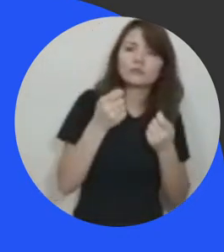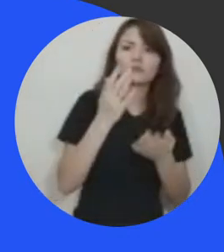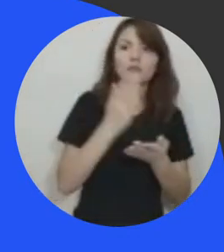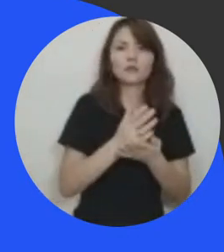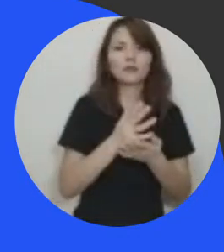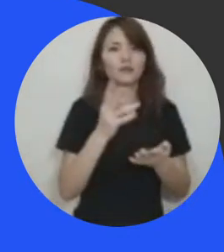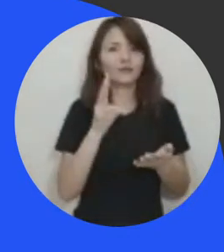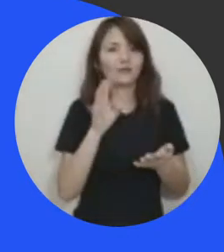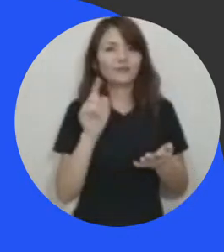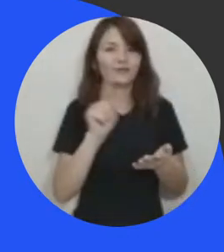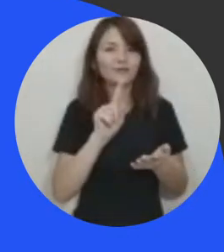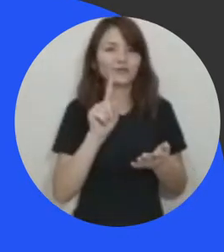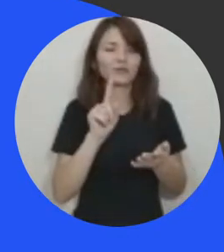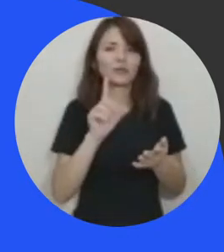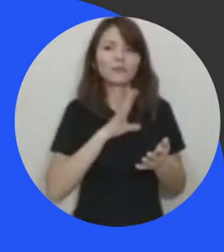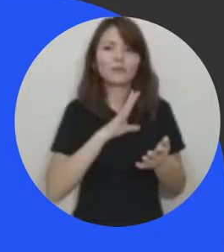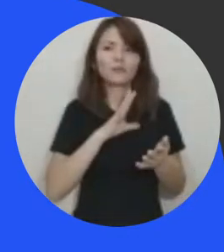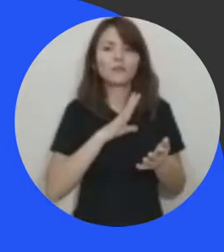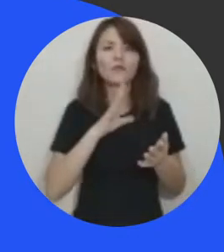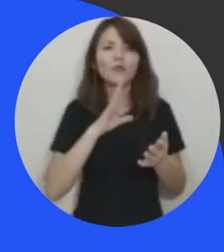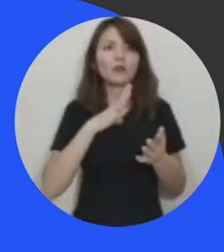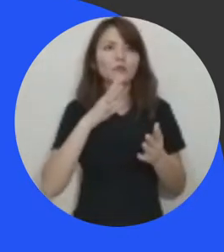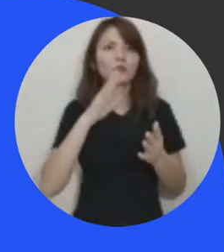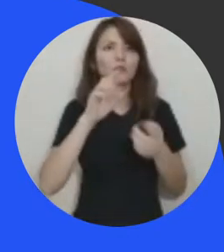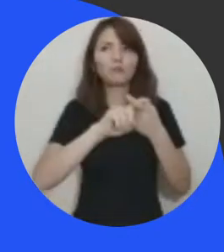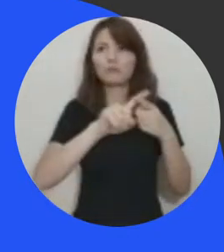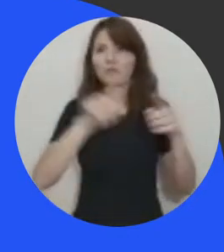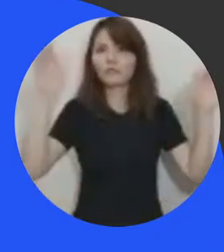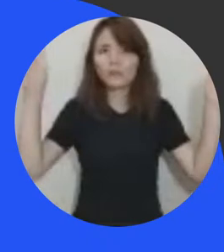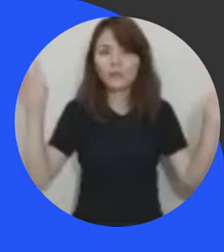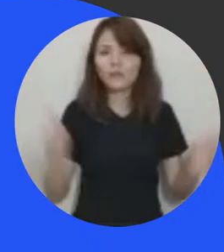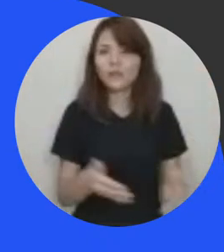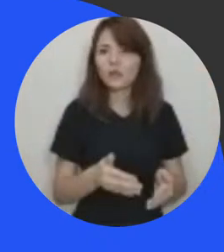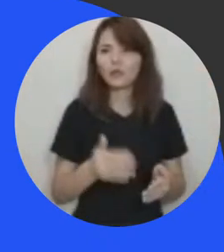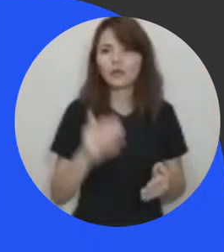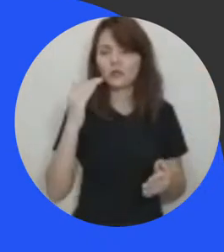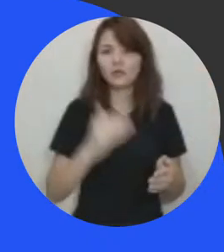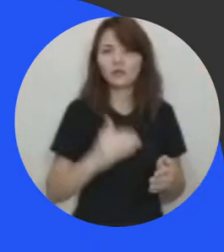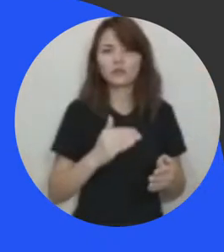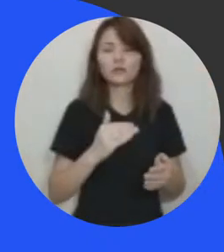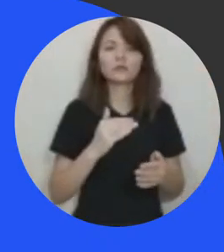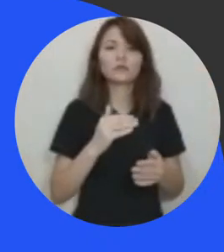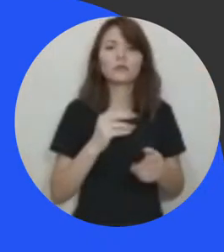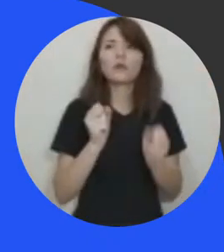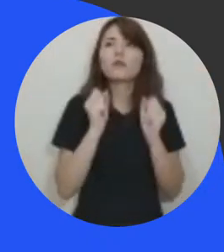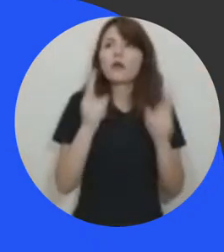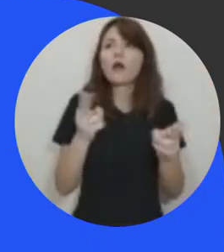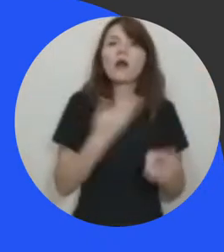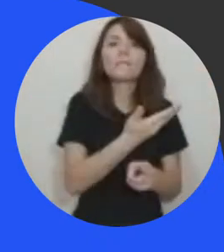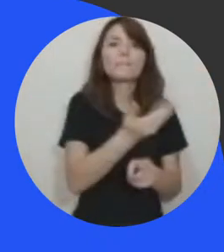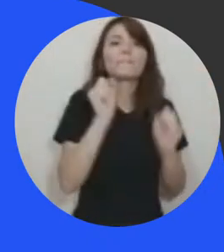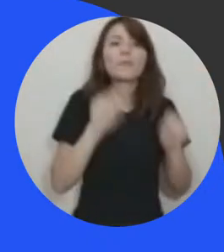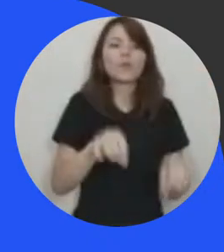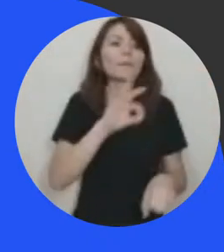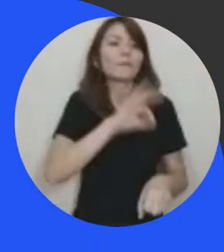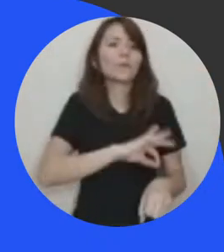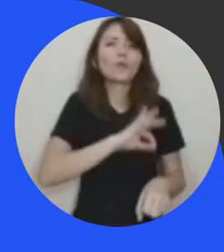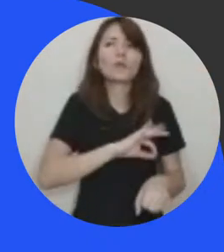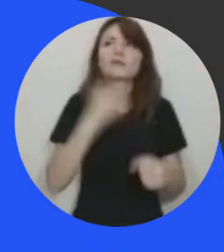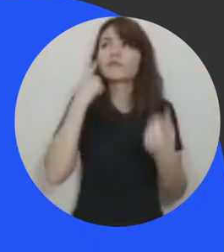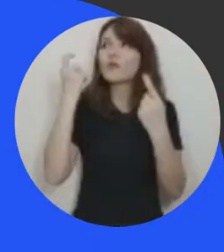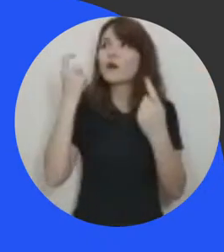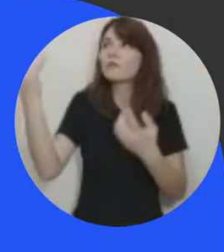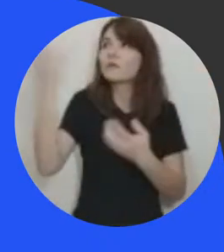many cases, the key question is, how can we use this data that we're generating to fight